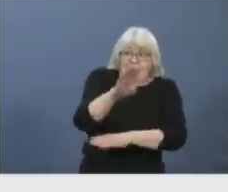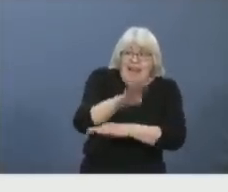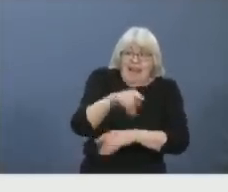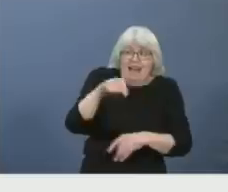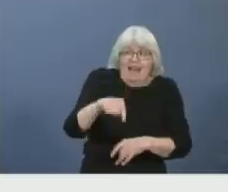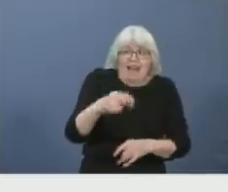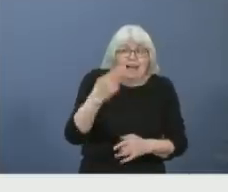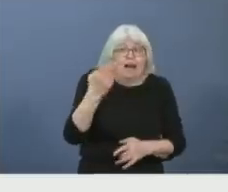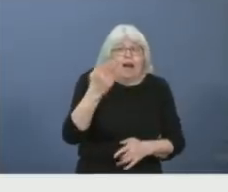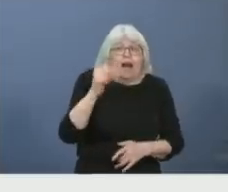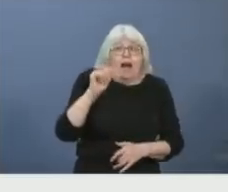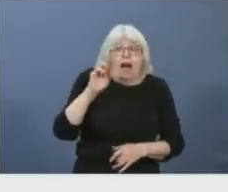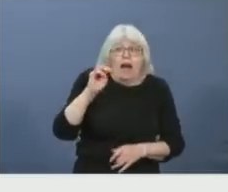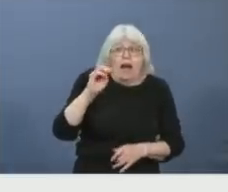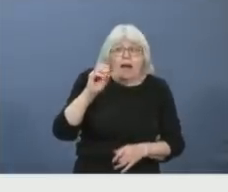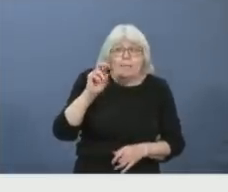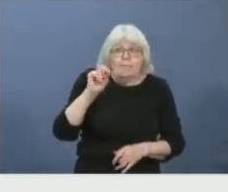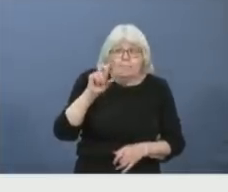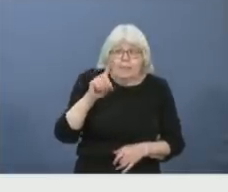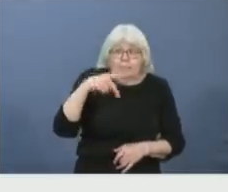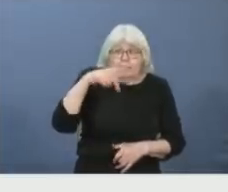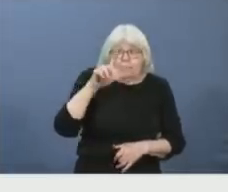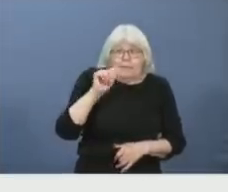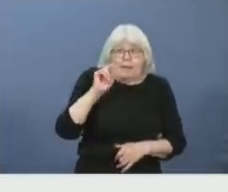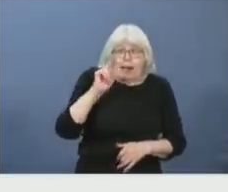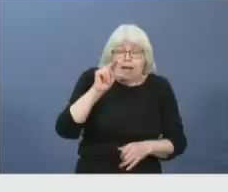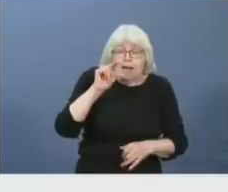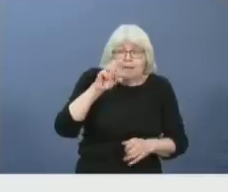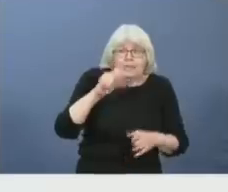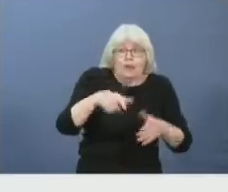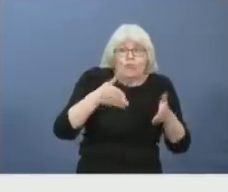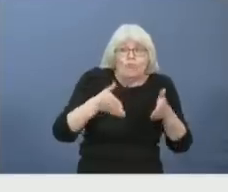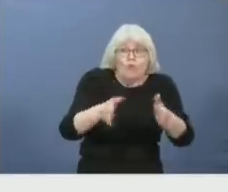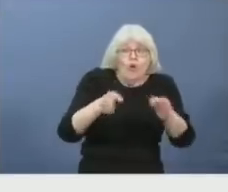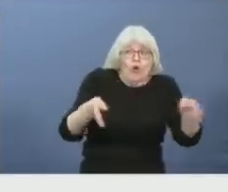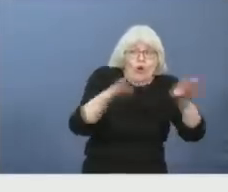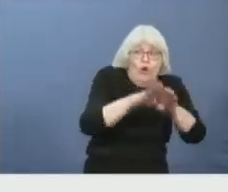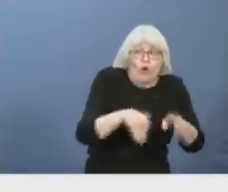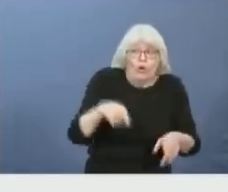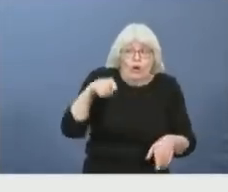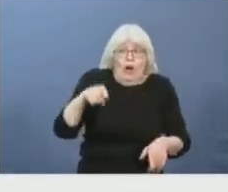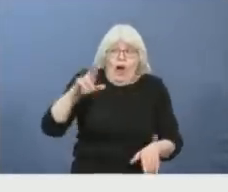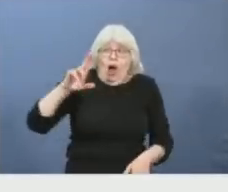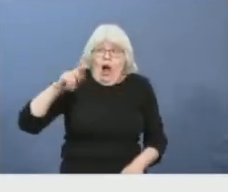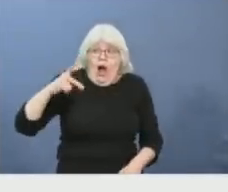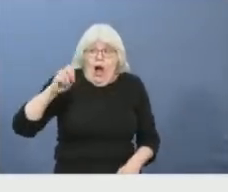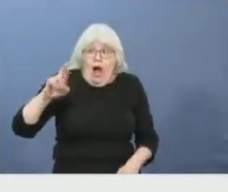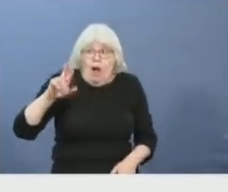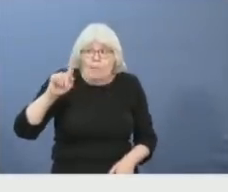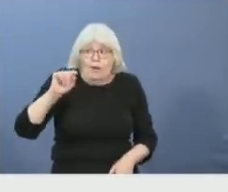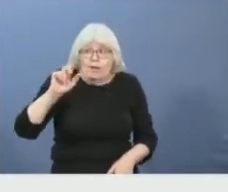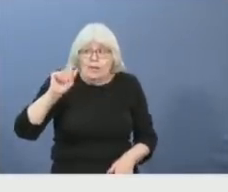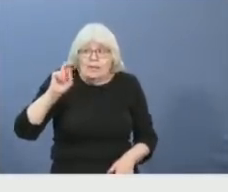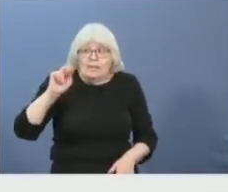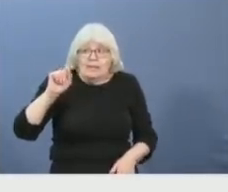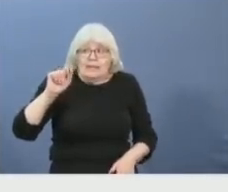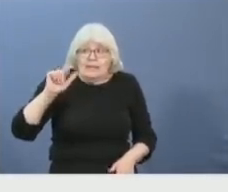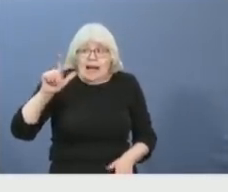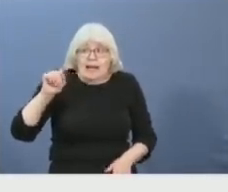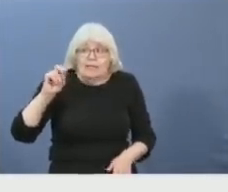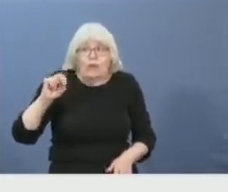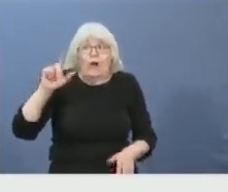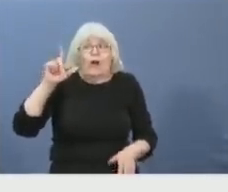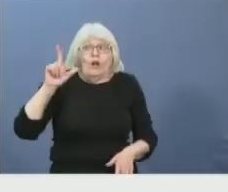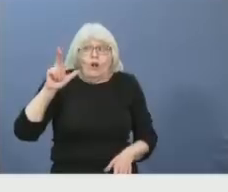Plains Road was closed between Upper Tantallon and Lucasville, and the Lucasville Road was closed to Middle Sackville.